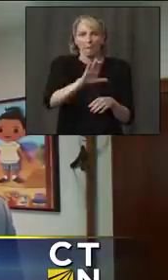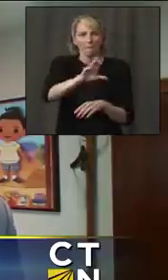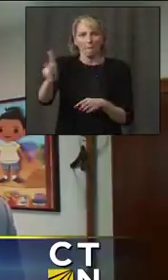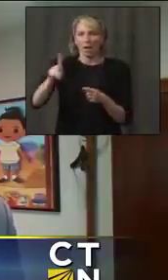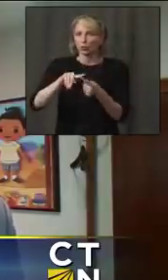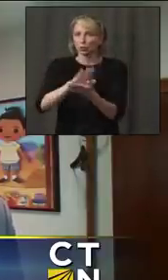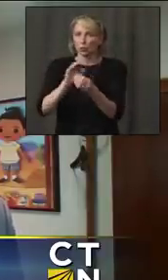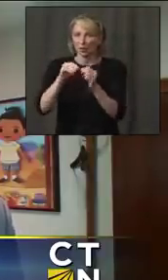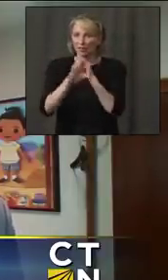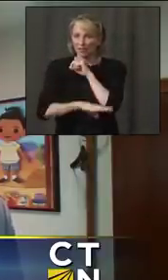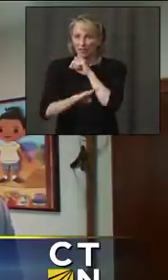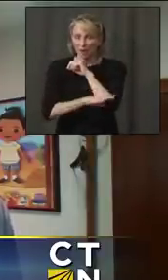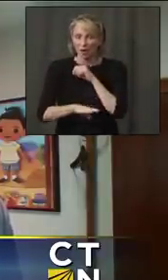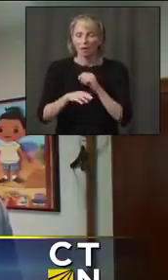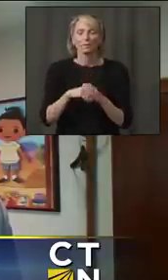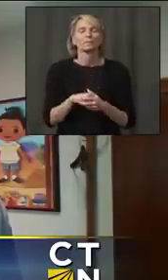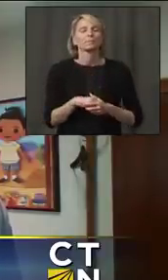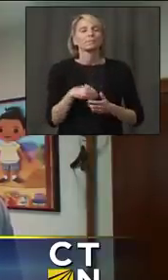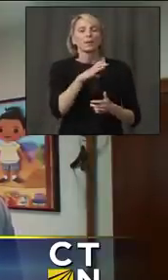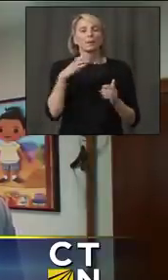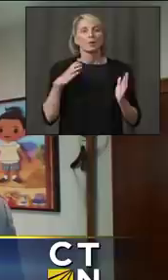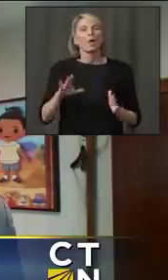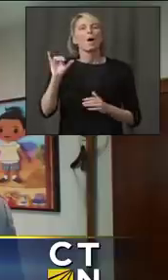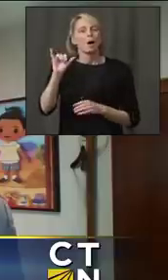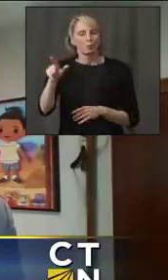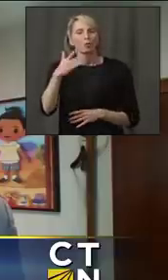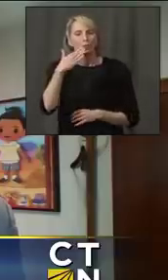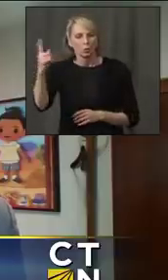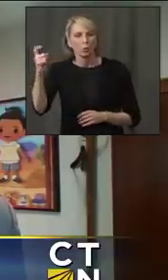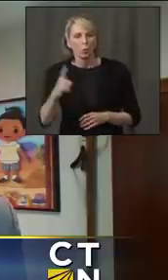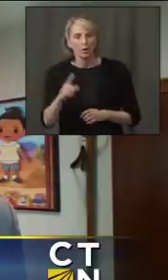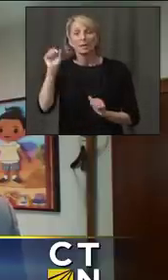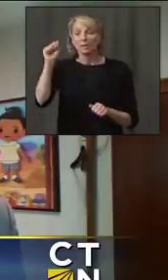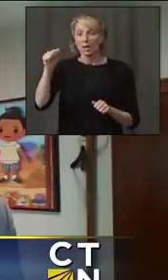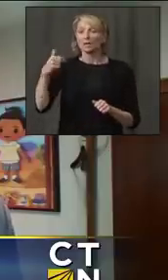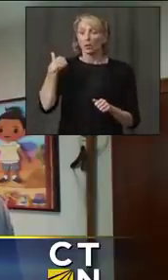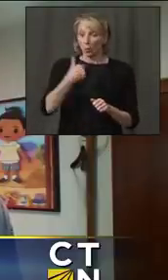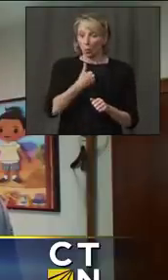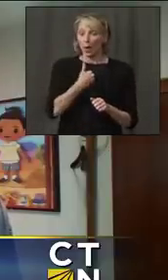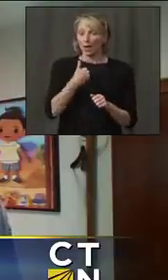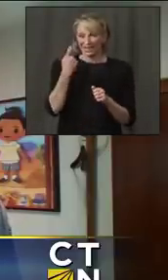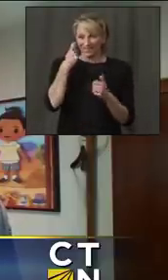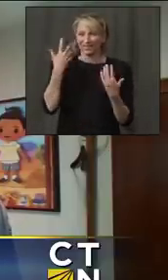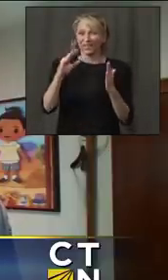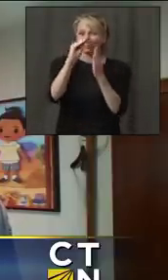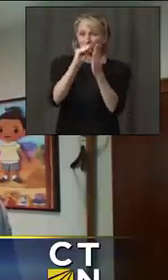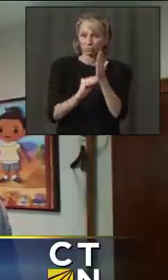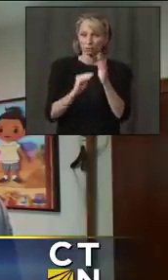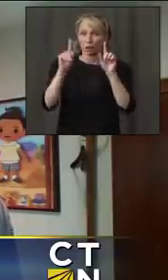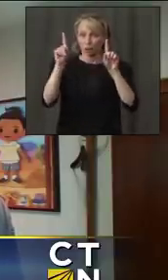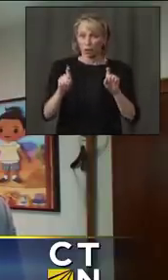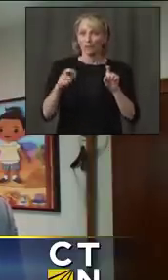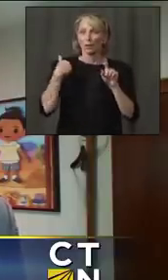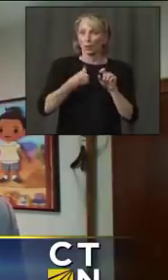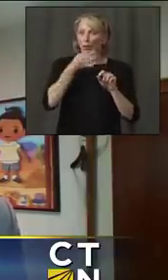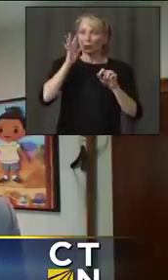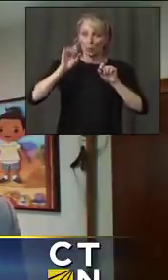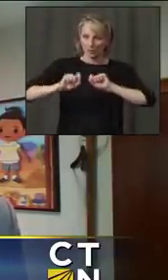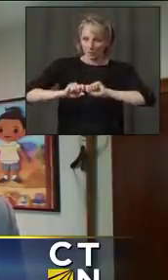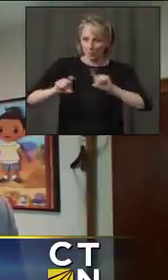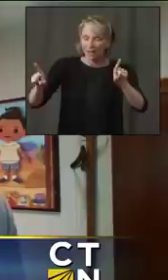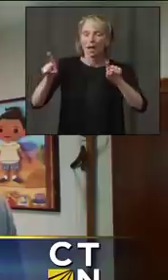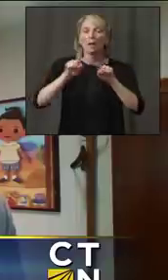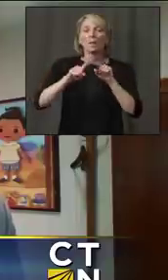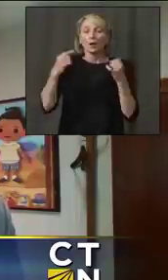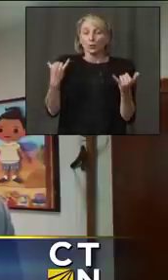That's a great question, and thank you for asking it. Yes, we have a survey ready to hit send. We're giving districts an opportunity to process the